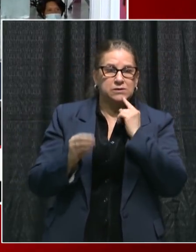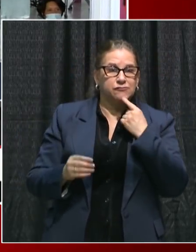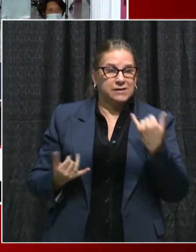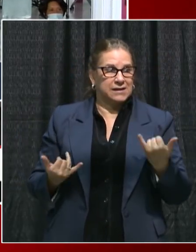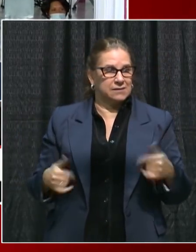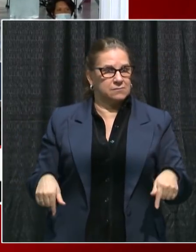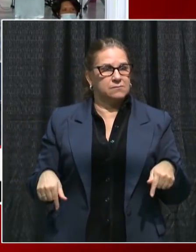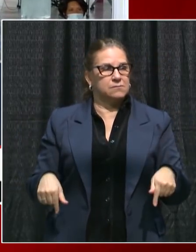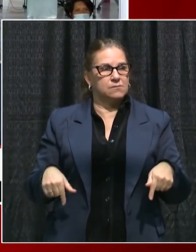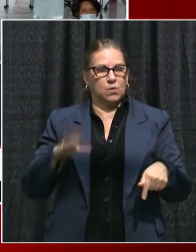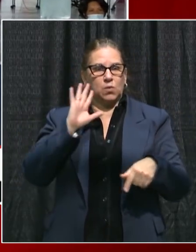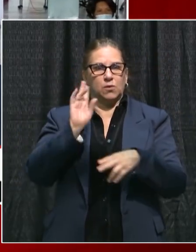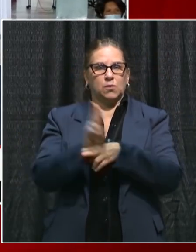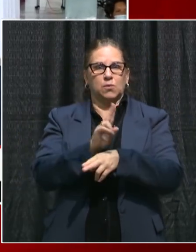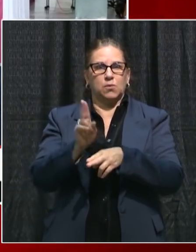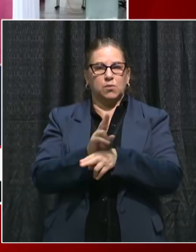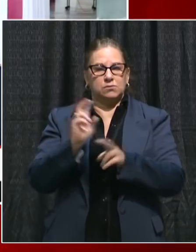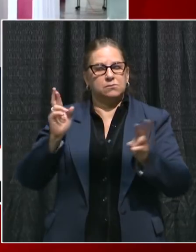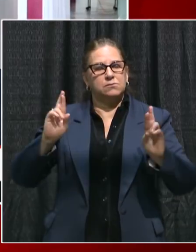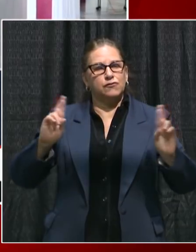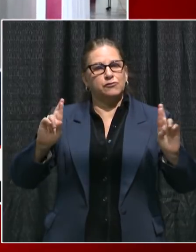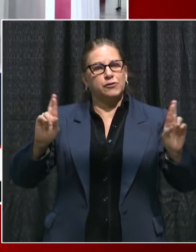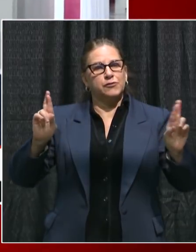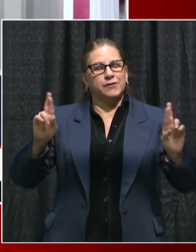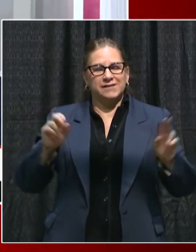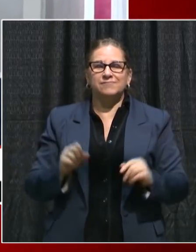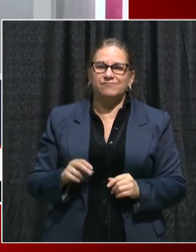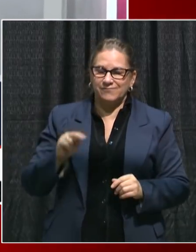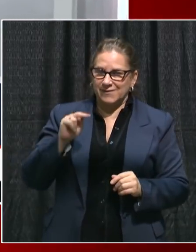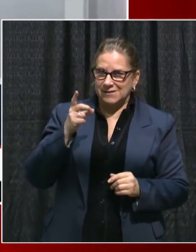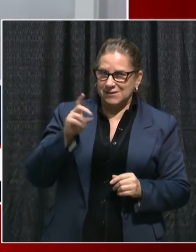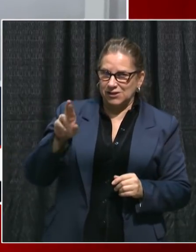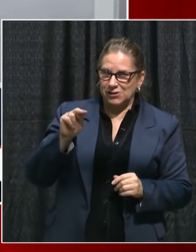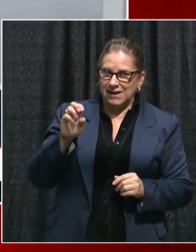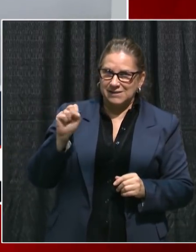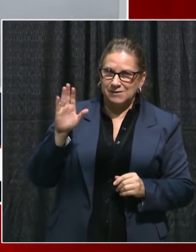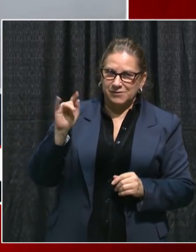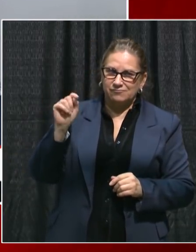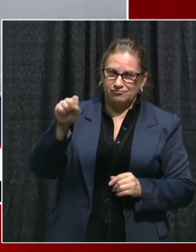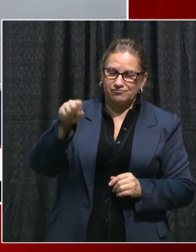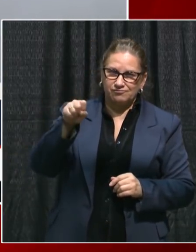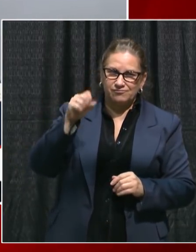period? Yes, that is still the estimated time frame for our peak in this region.